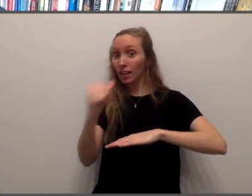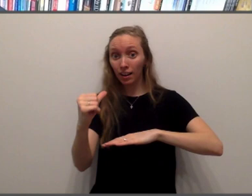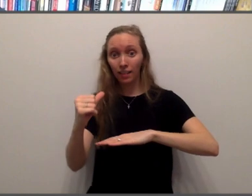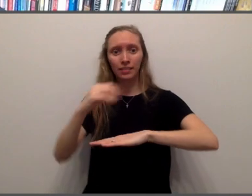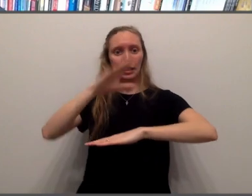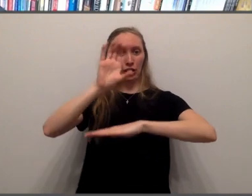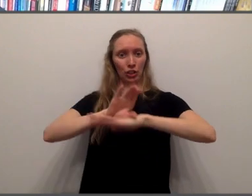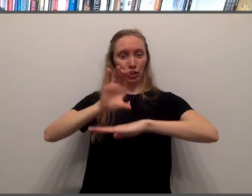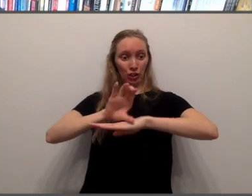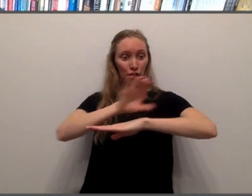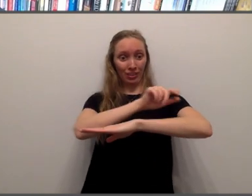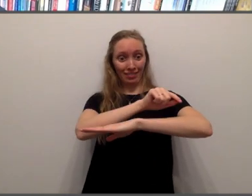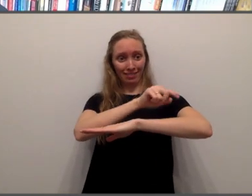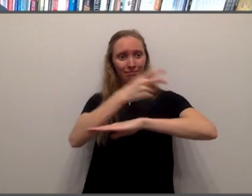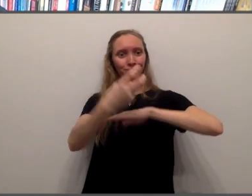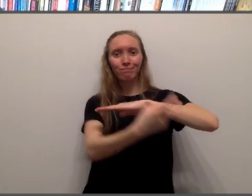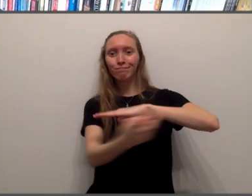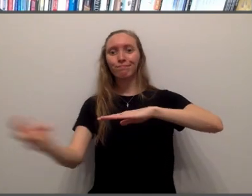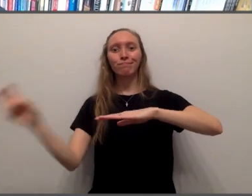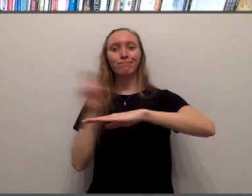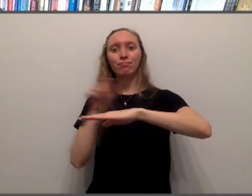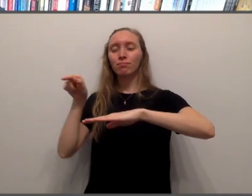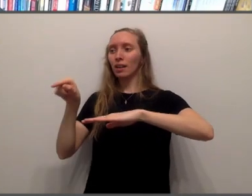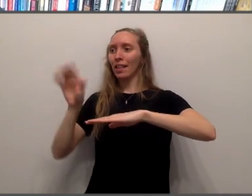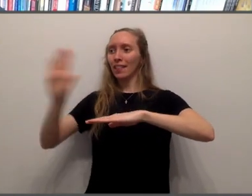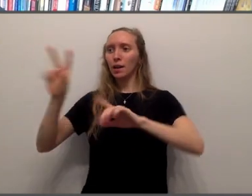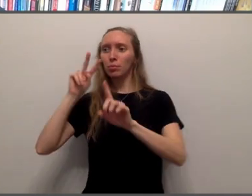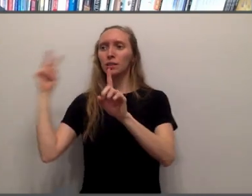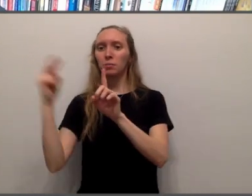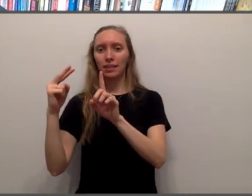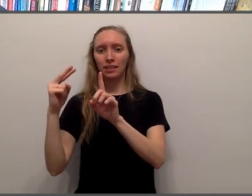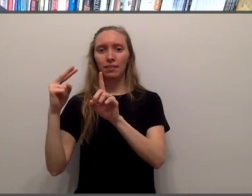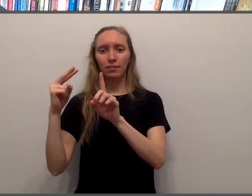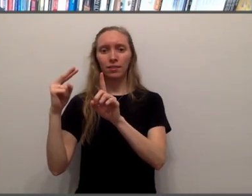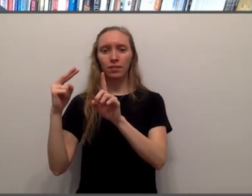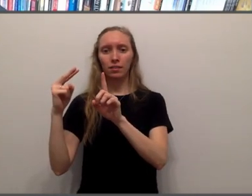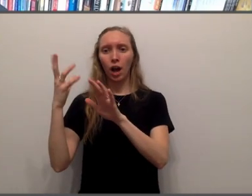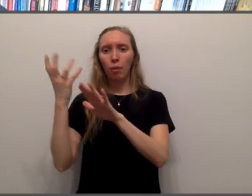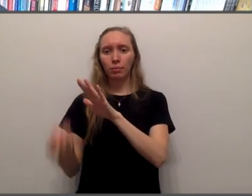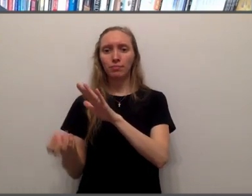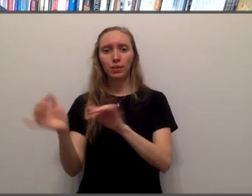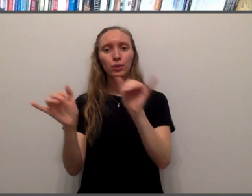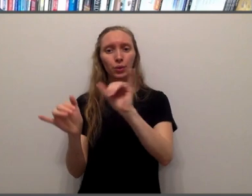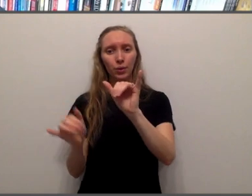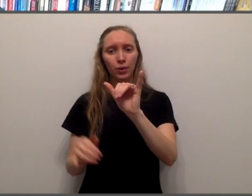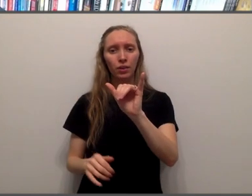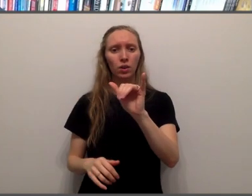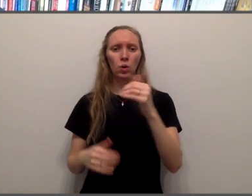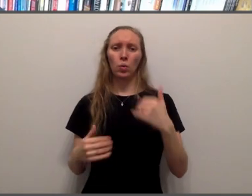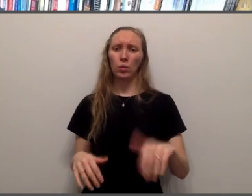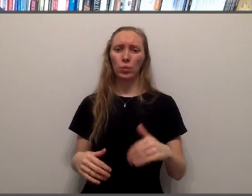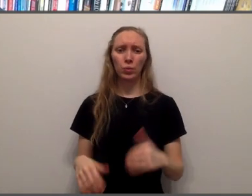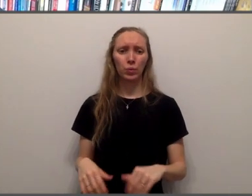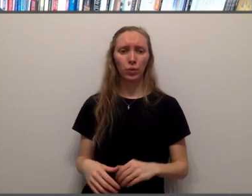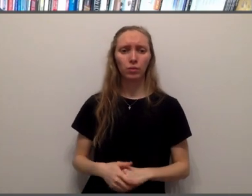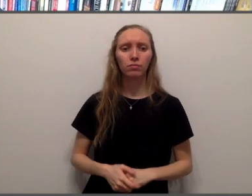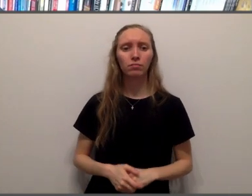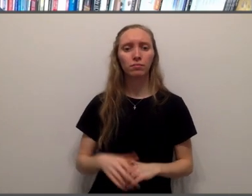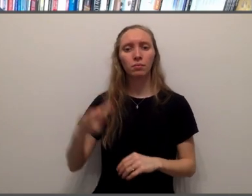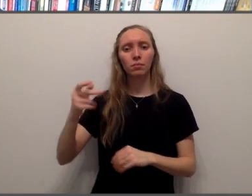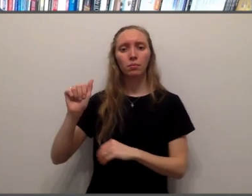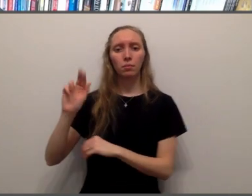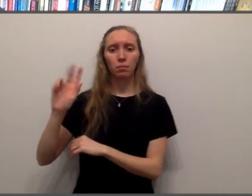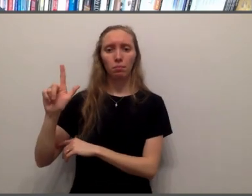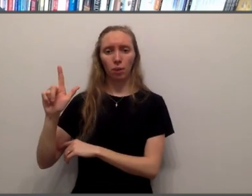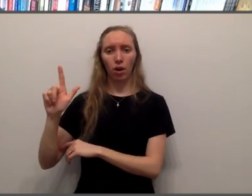that again. When their voice is absent, a void is present. Paul says it like this in 1 Corinthians chapter 12,